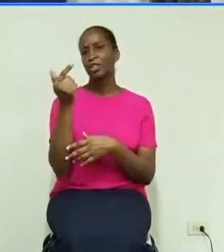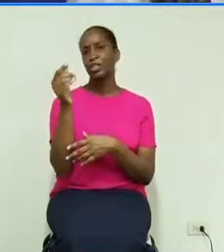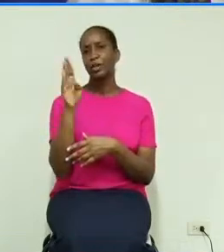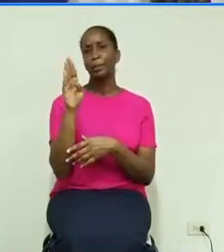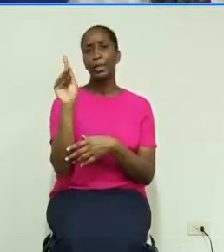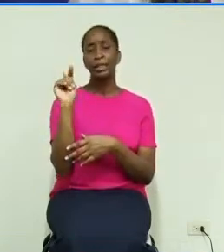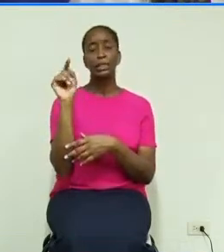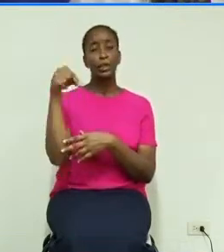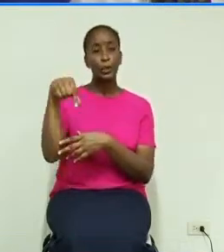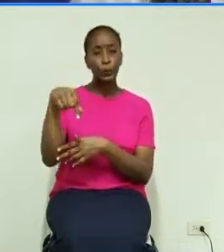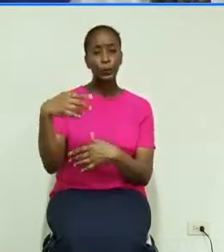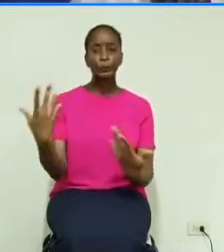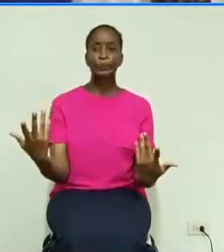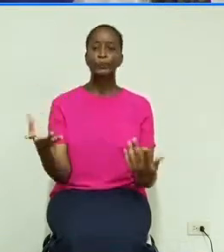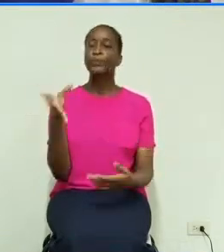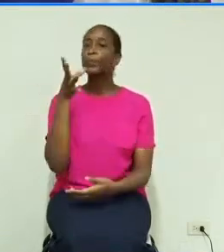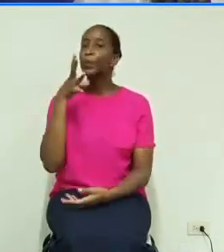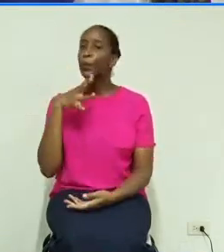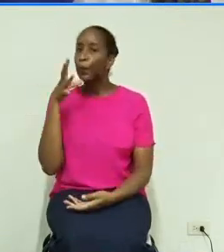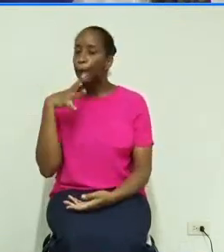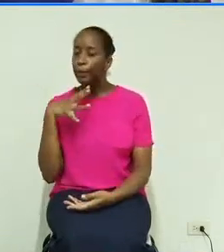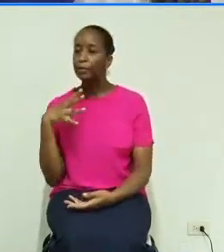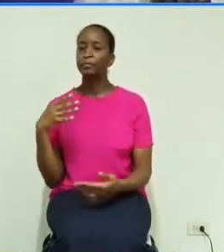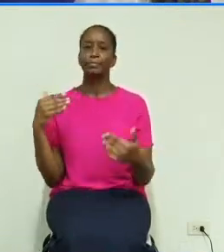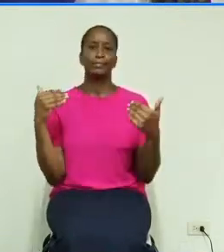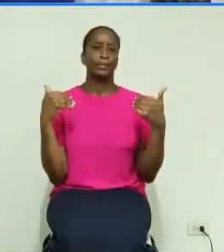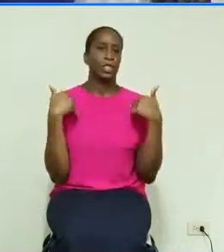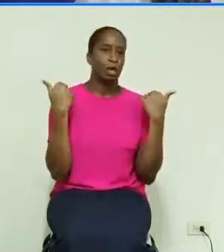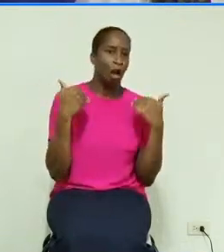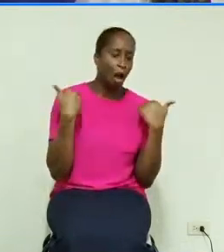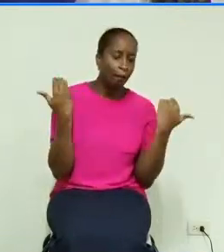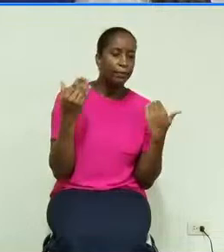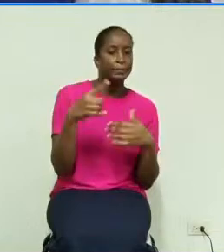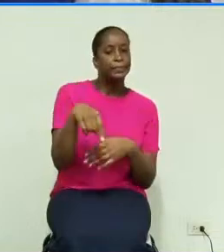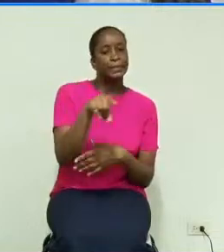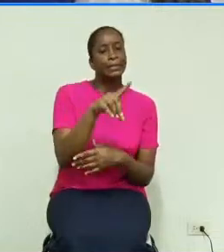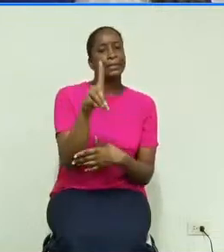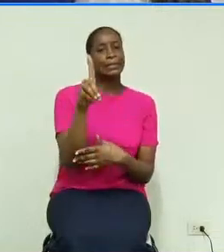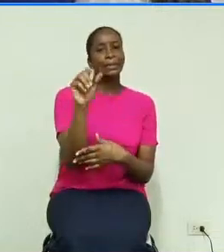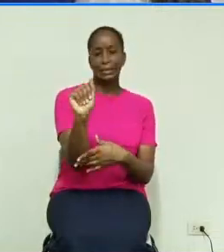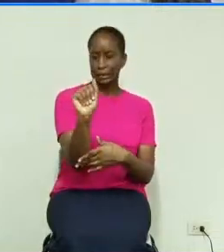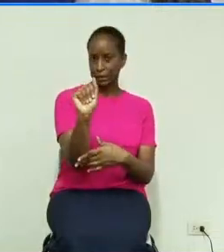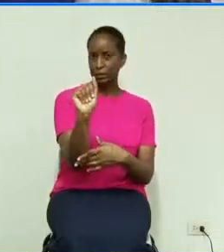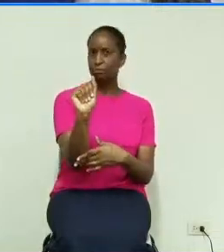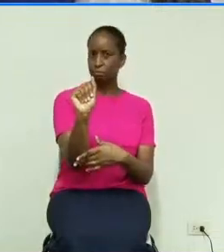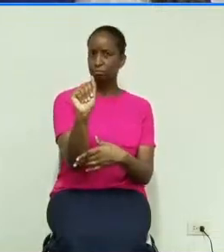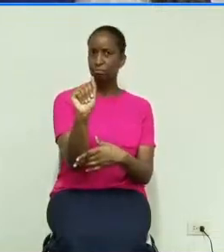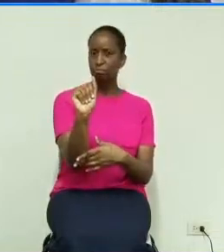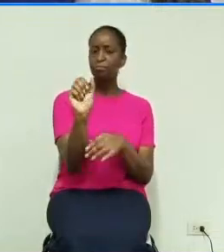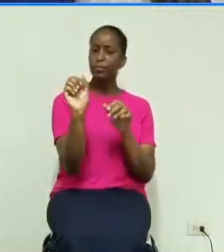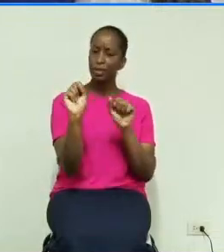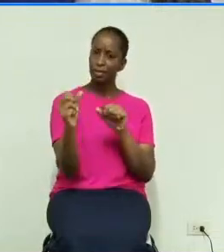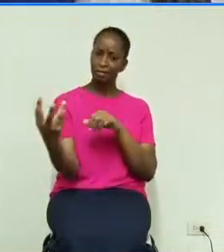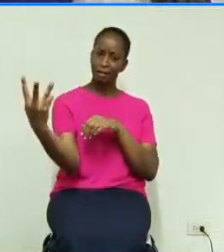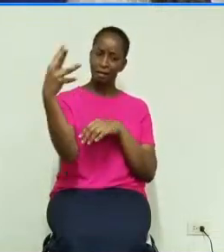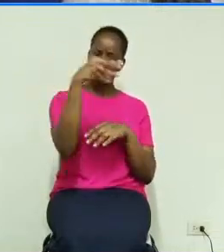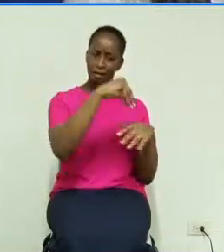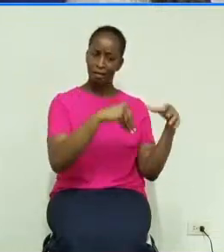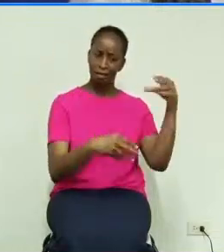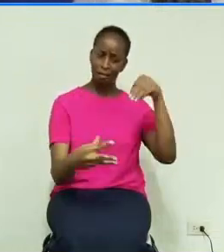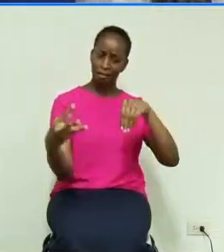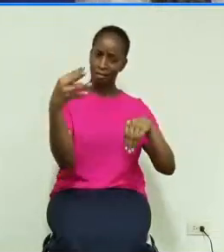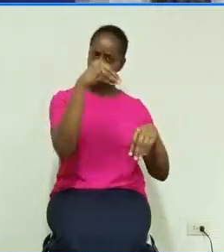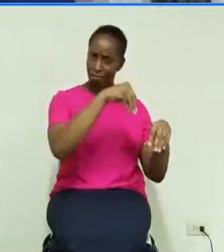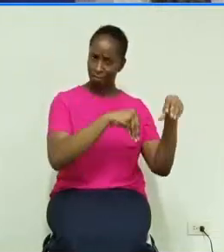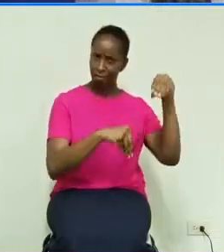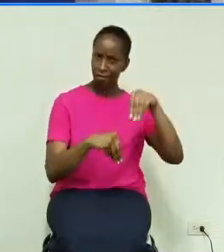are underrepresented in Parliament. But all of them, as we fight to have a more inclusionary society, should